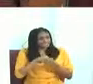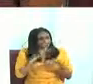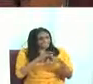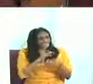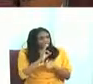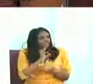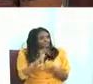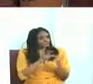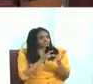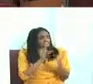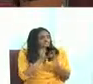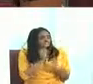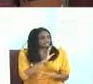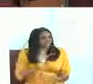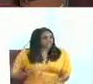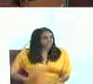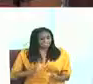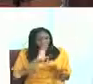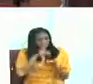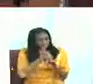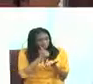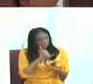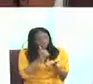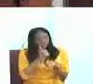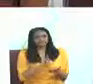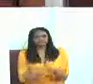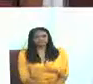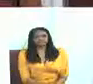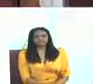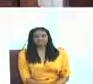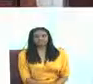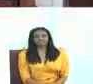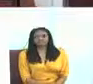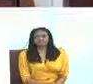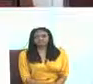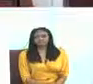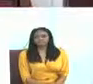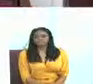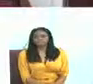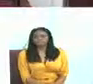Christ. Amen. And amen.